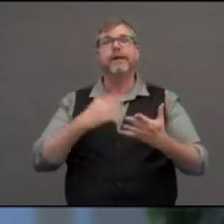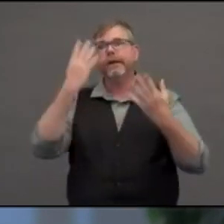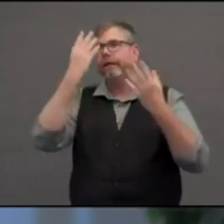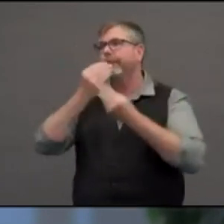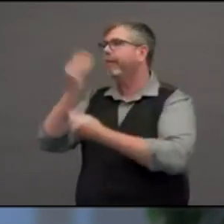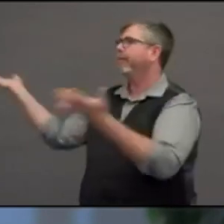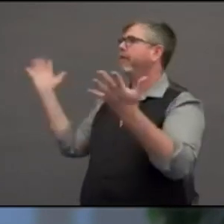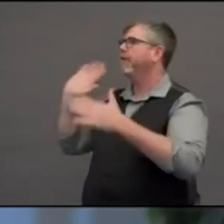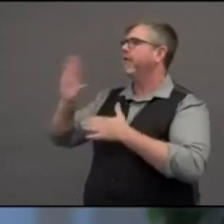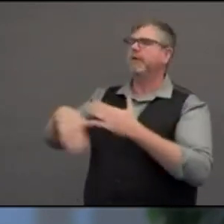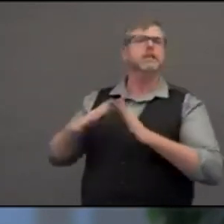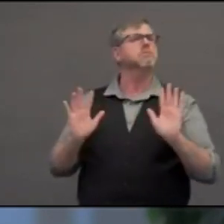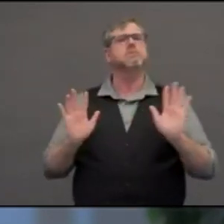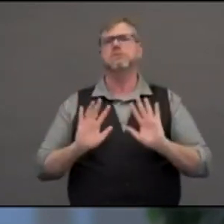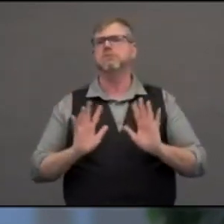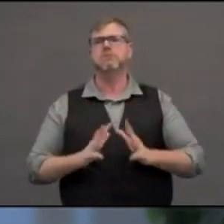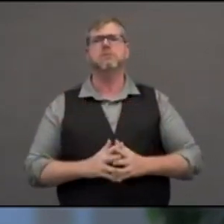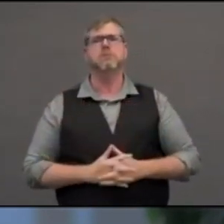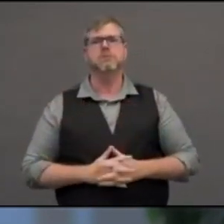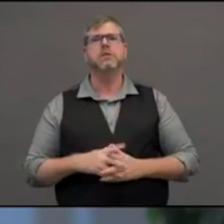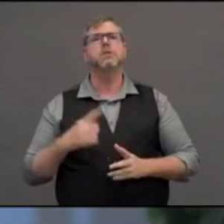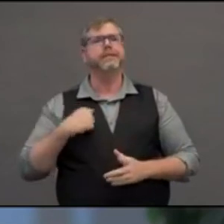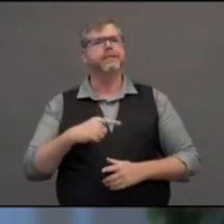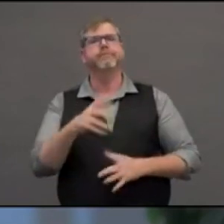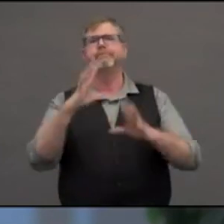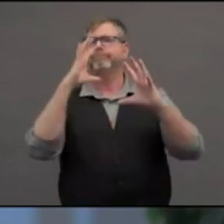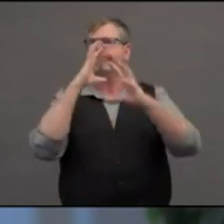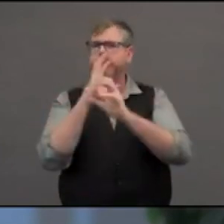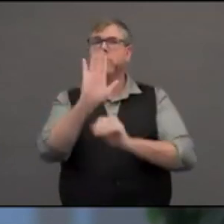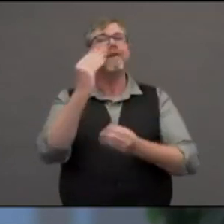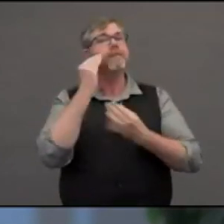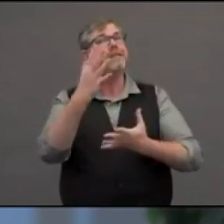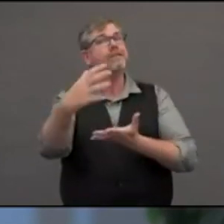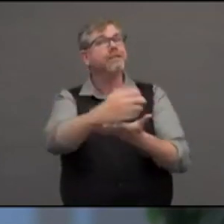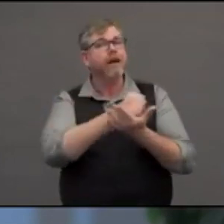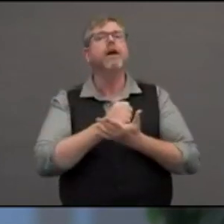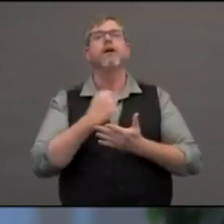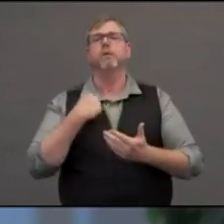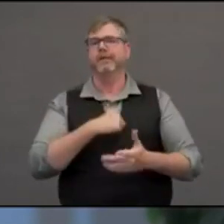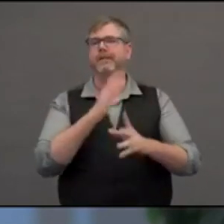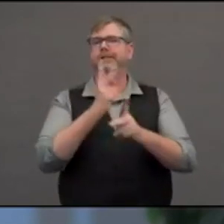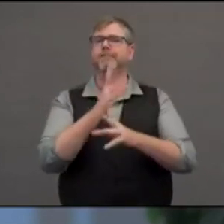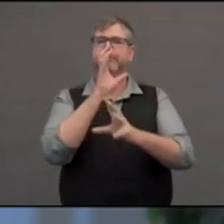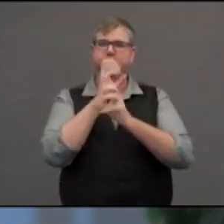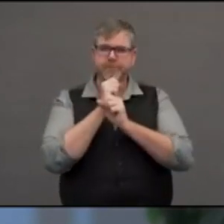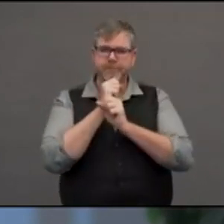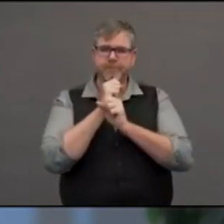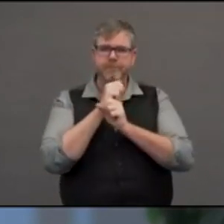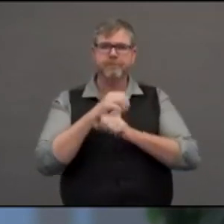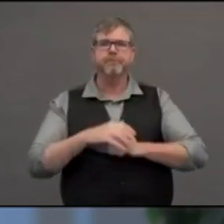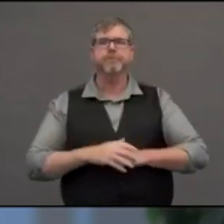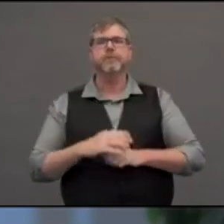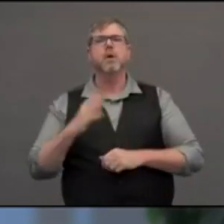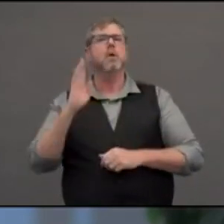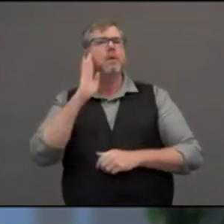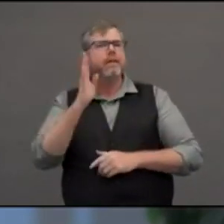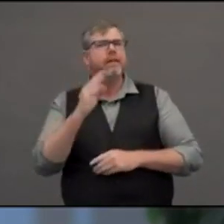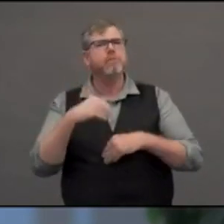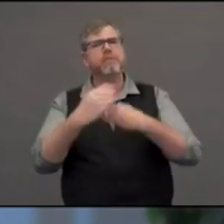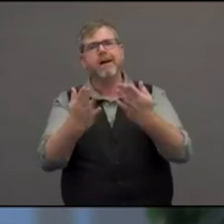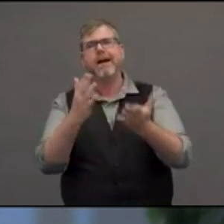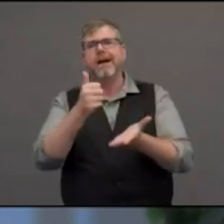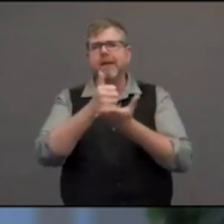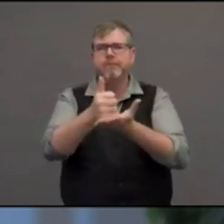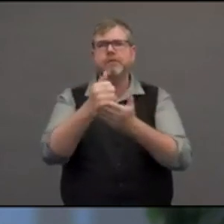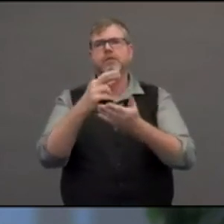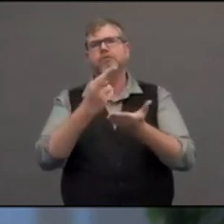very confidential. So we want you to answer that call, and we can provide you with some resources if you have trouble staying at home,